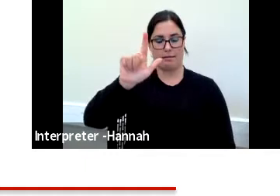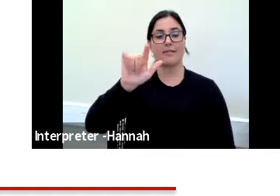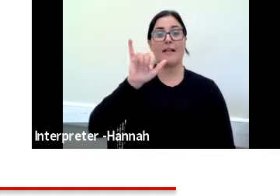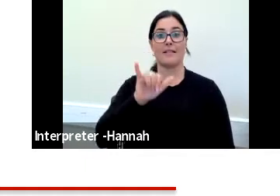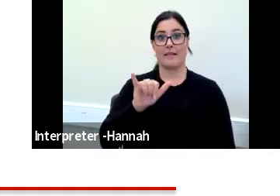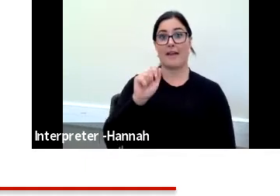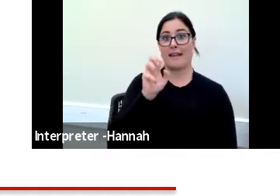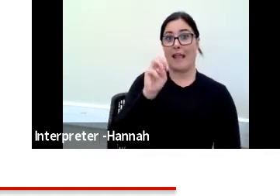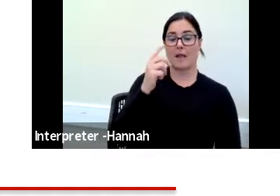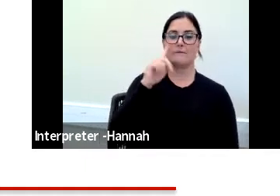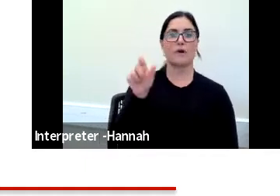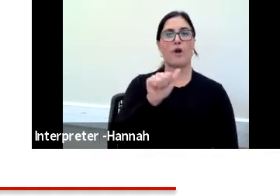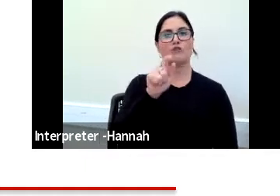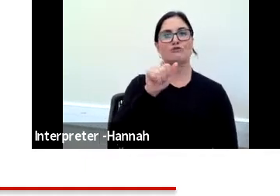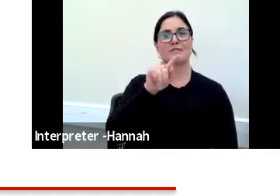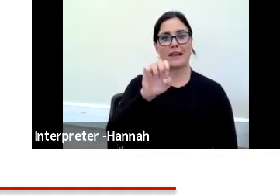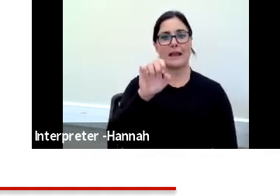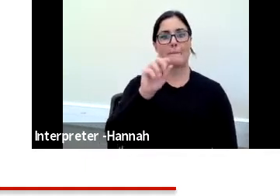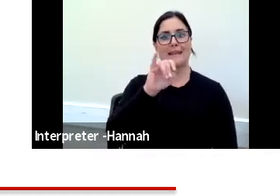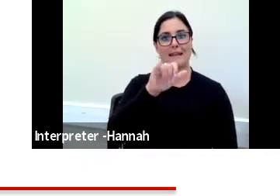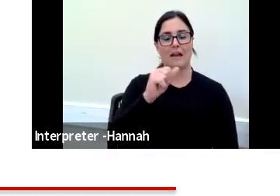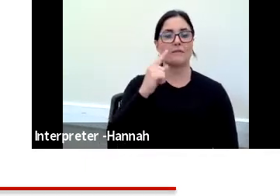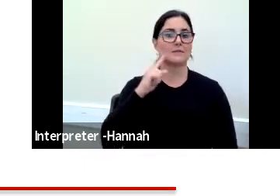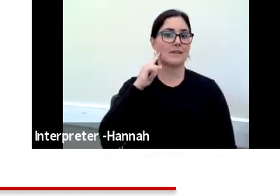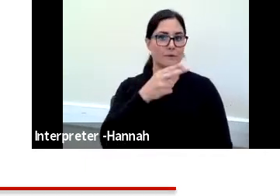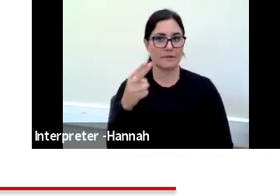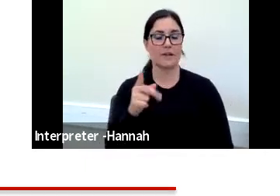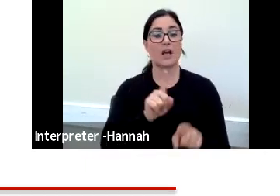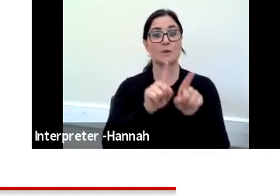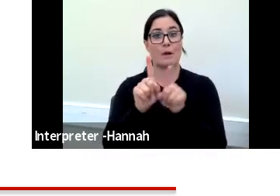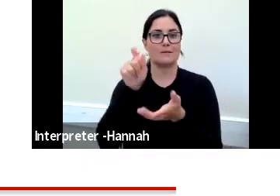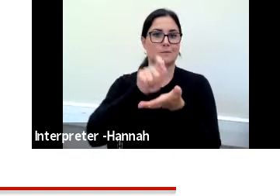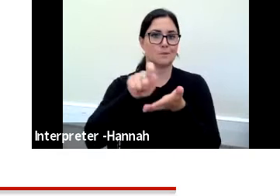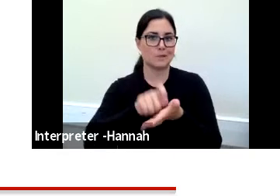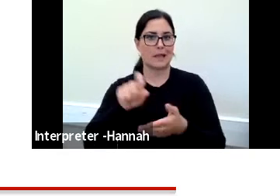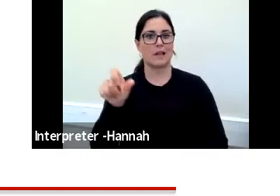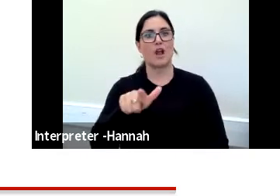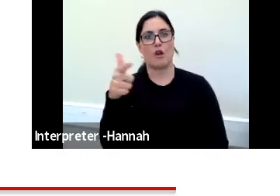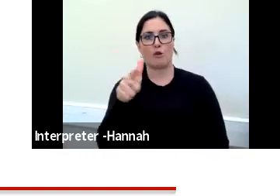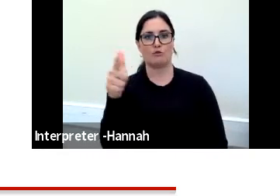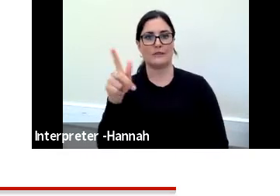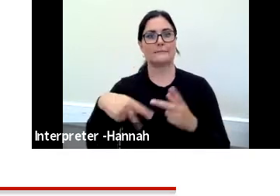for alternate media, deaf and hard of hearing, as well as note taking and alternate testing.